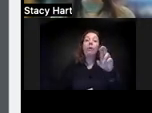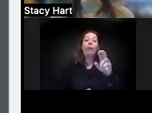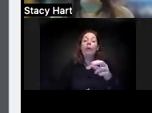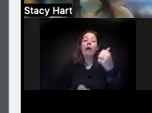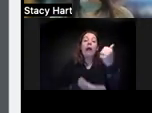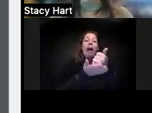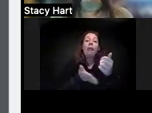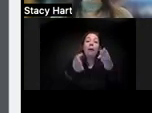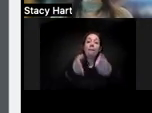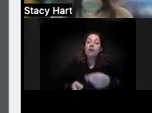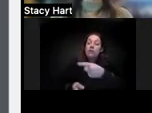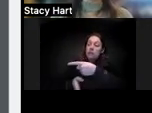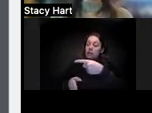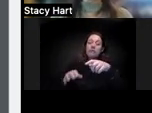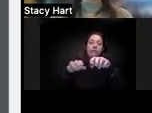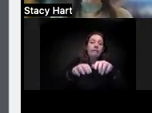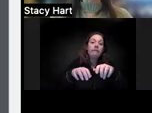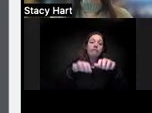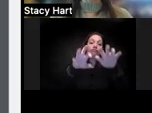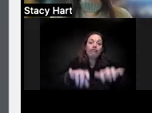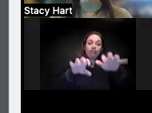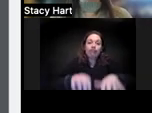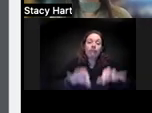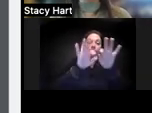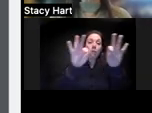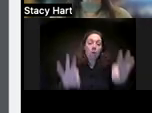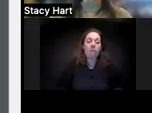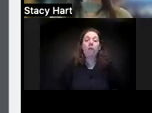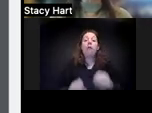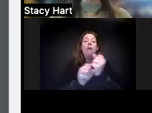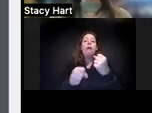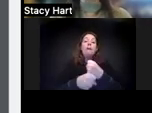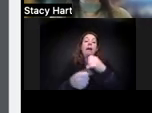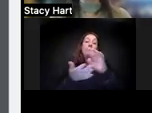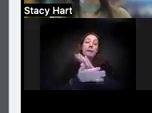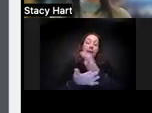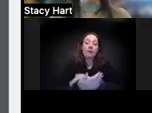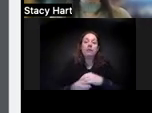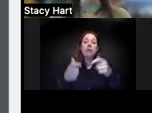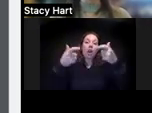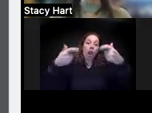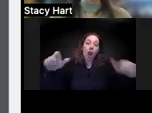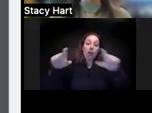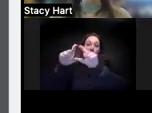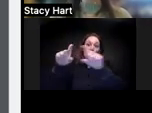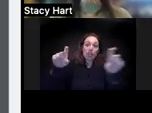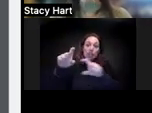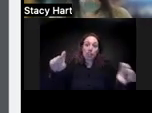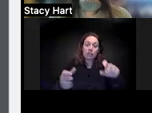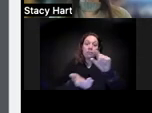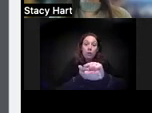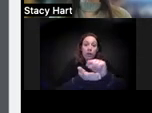what have you. Large print, audio description. So if you're having a